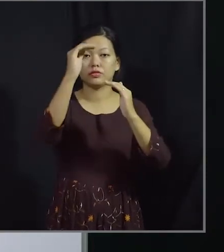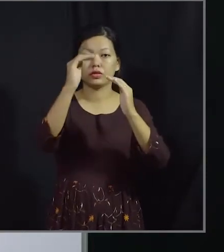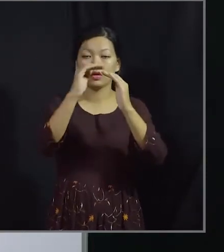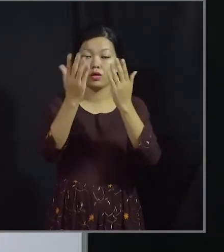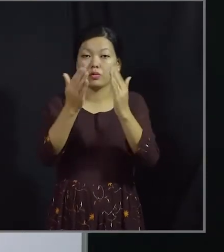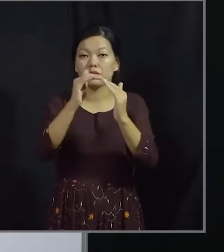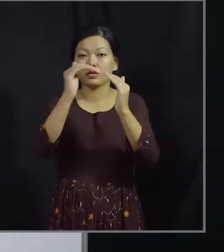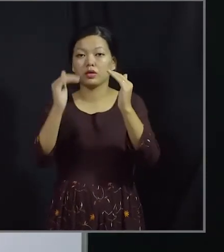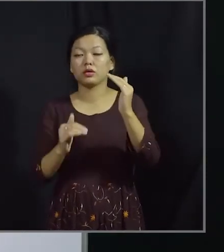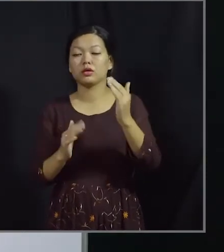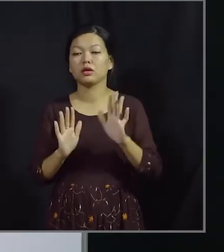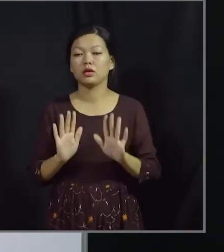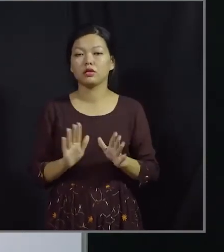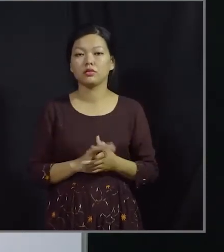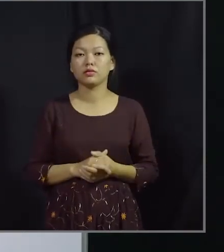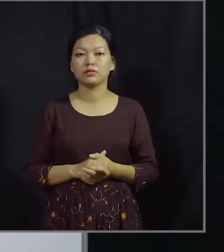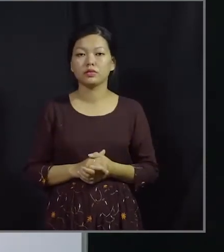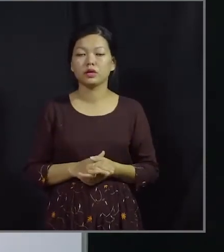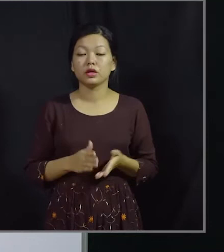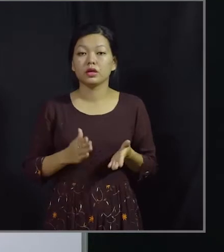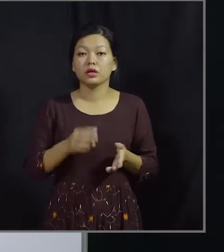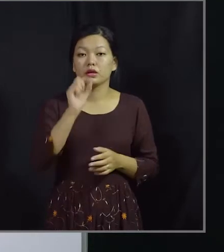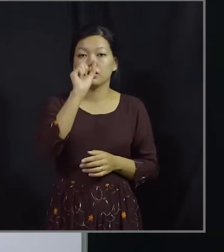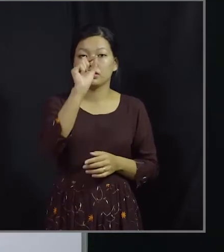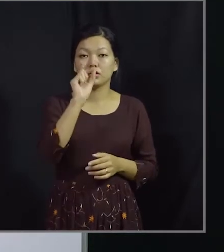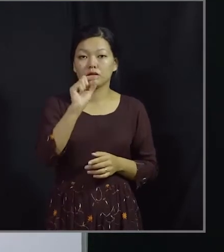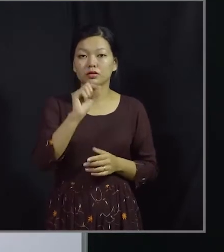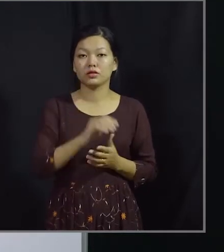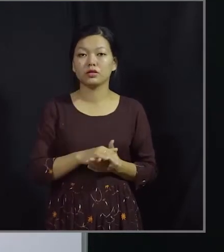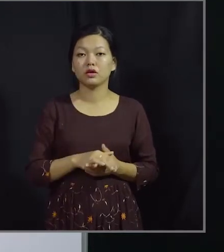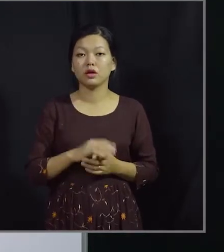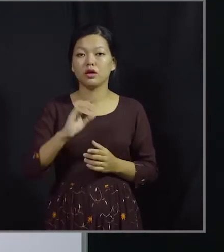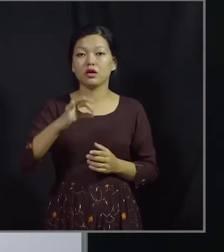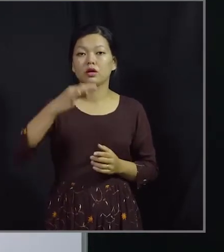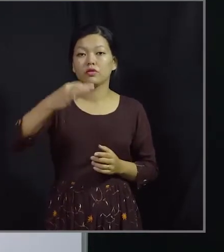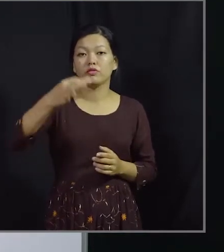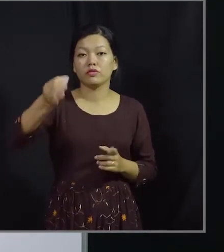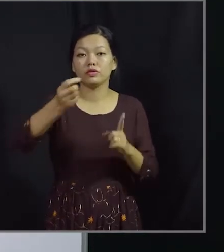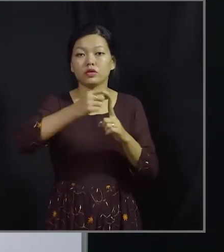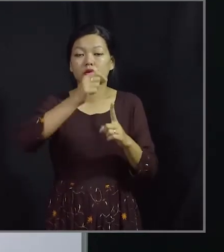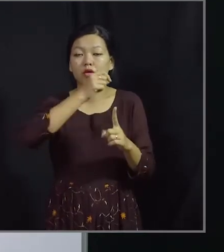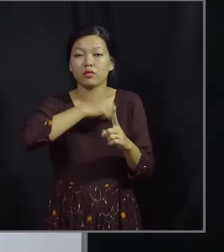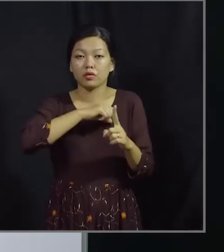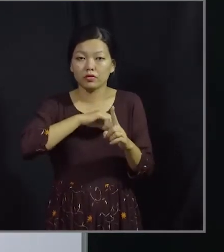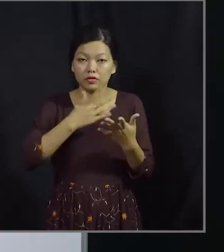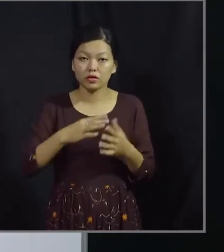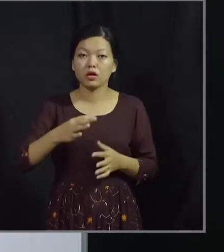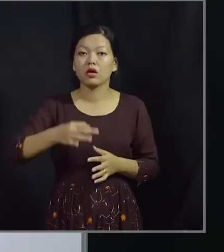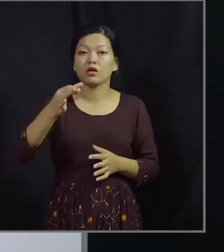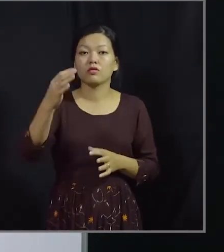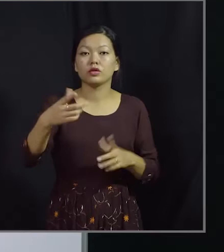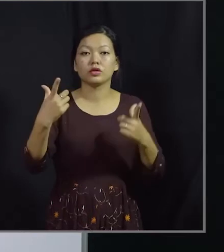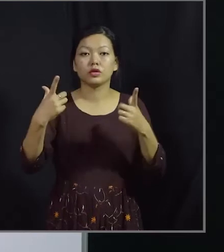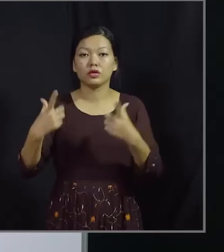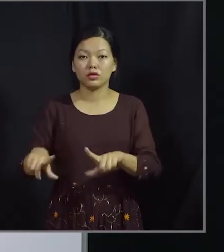The ratio in which all the partners share the future profits and losses is known as new profit